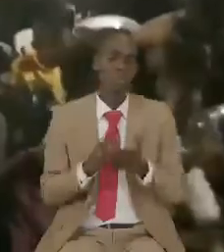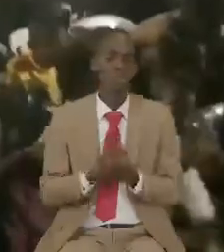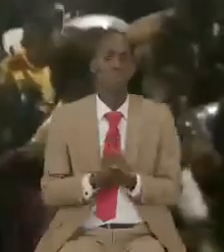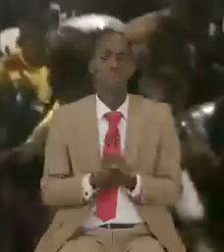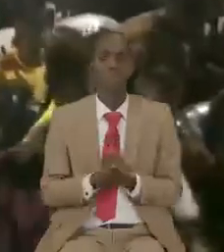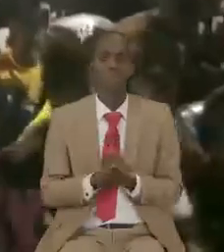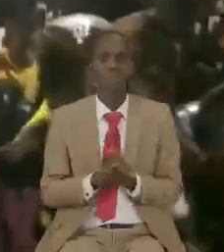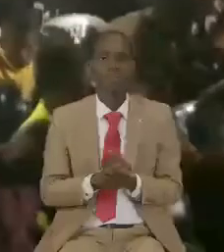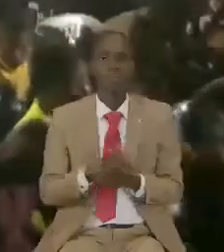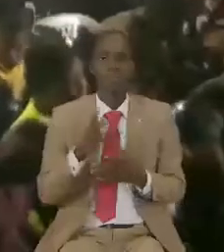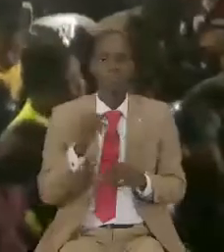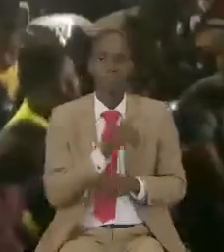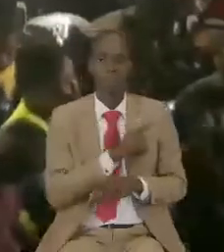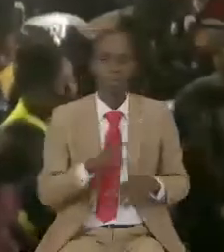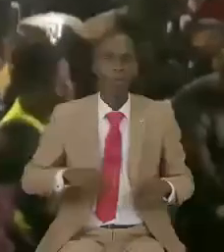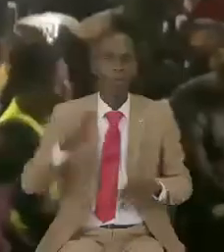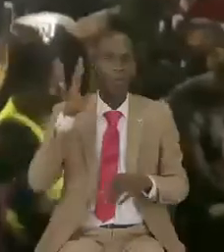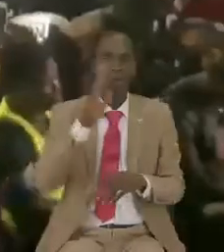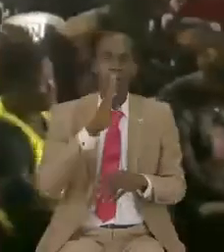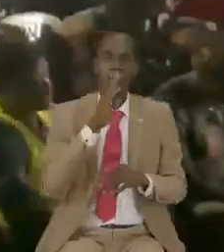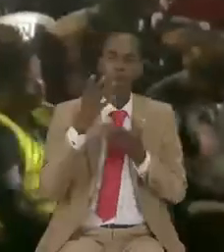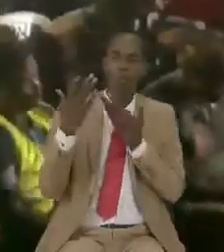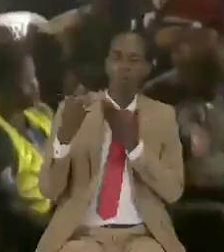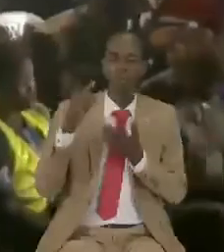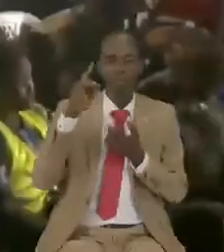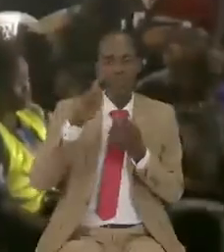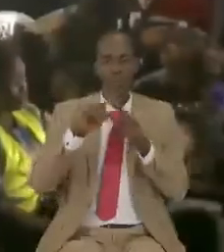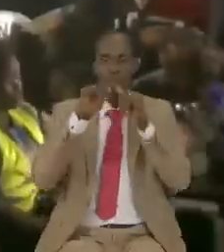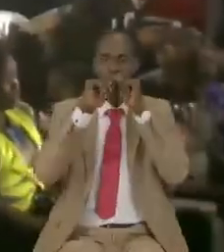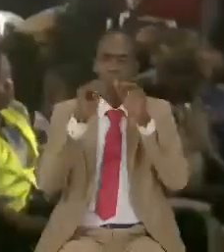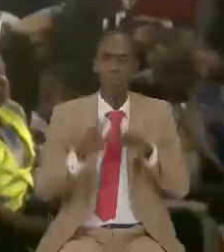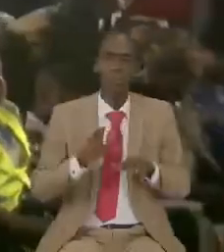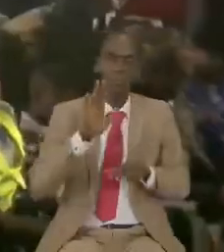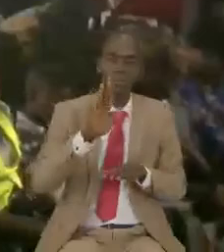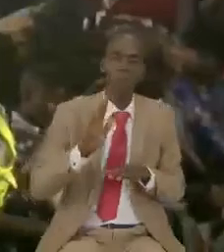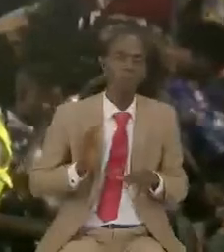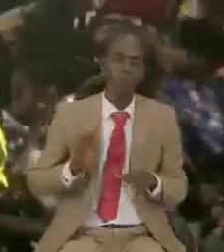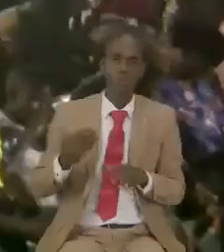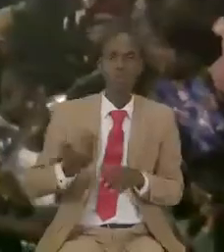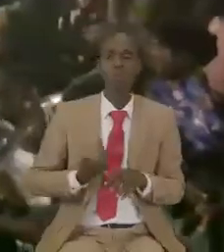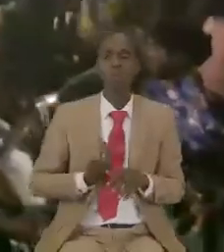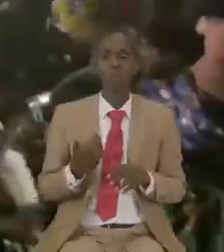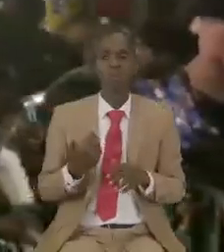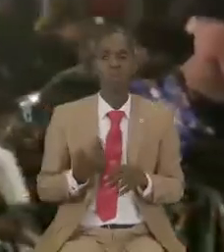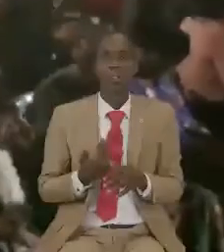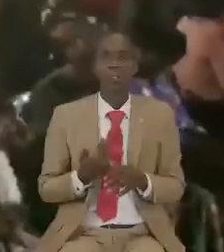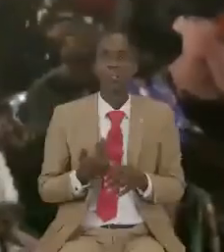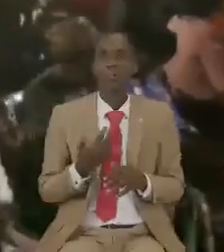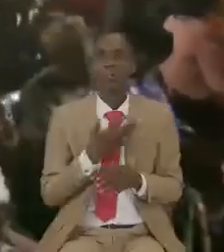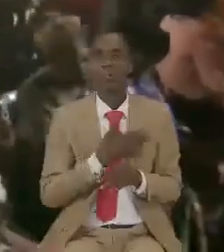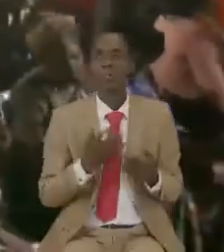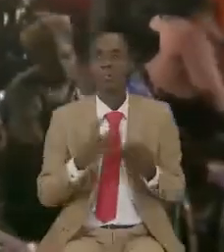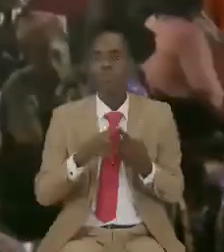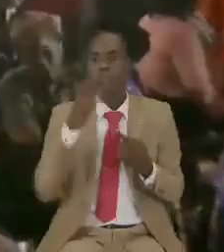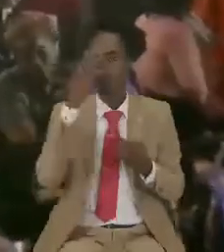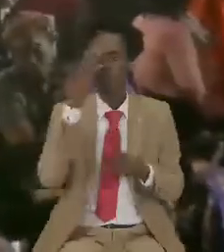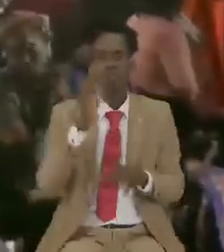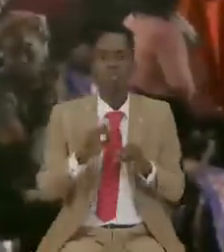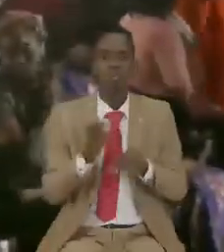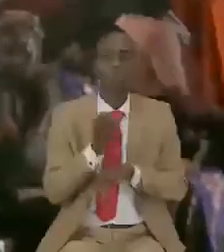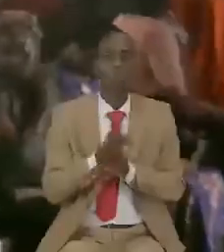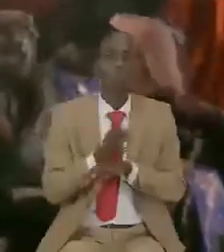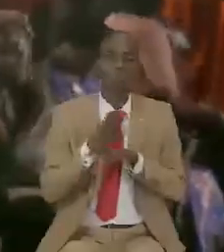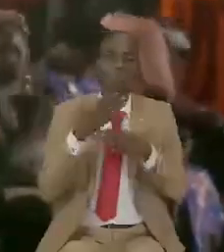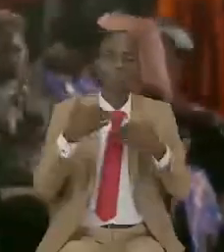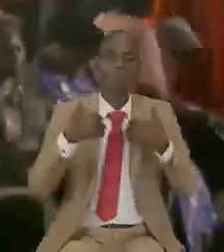The Lord will be waiting for you to bless your soul. Counselors, please indicate if you are true.